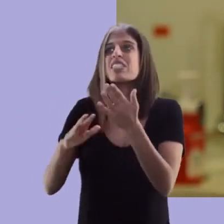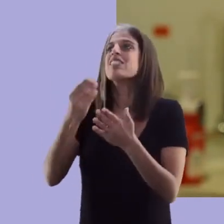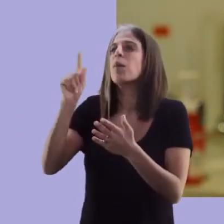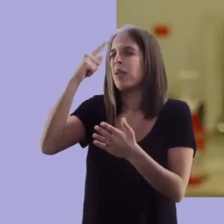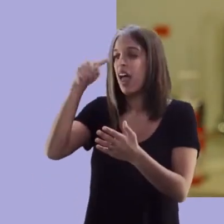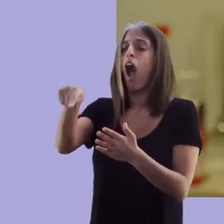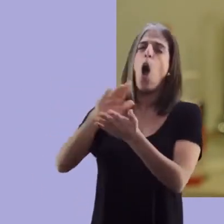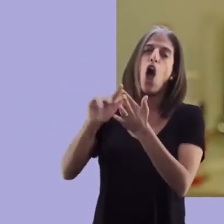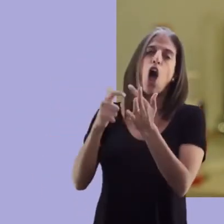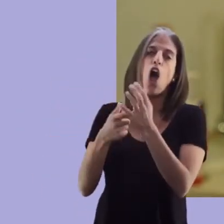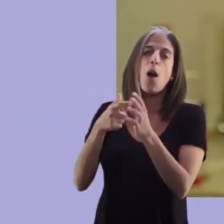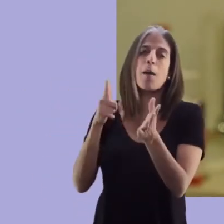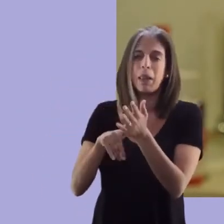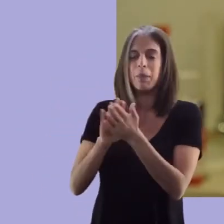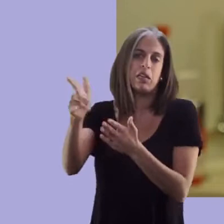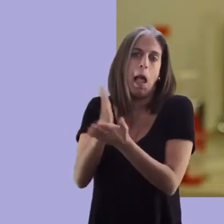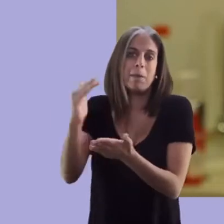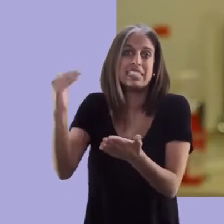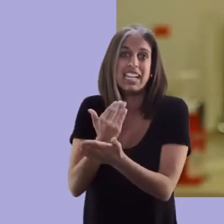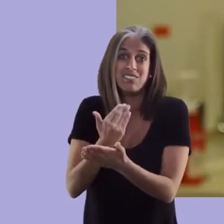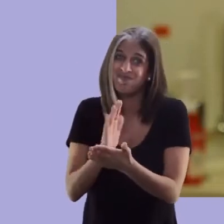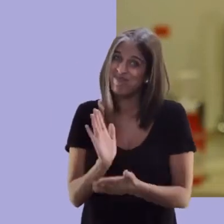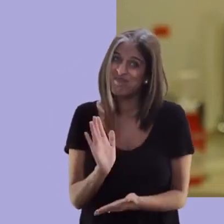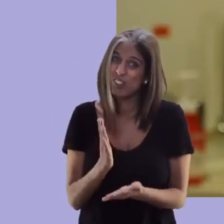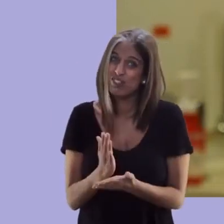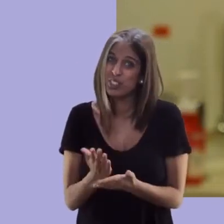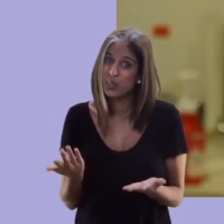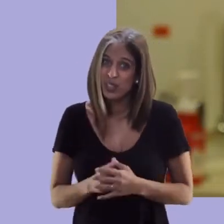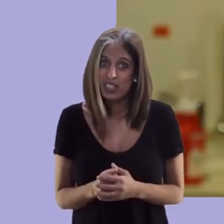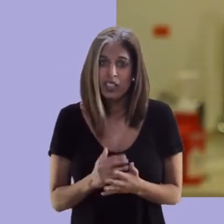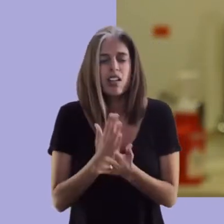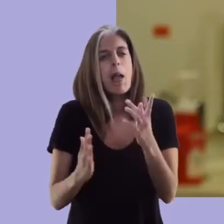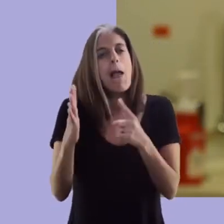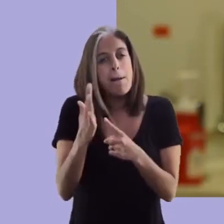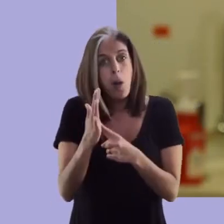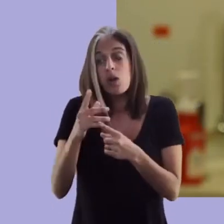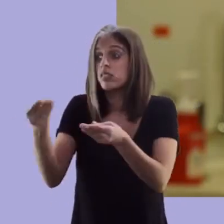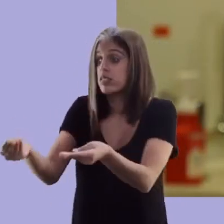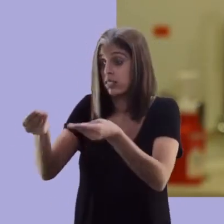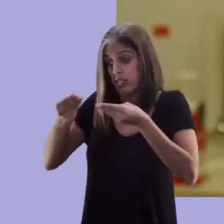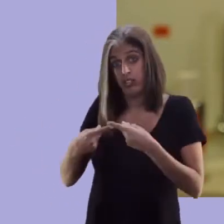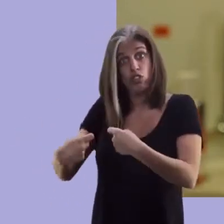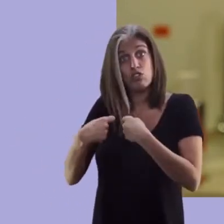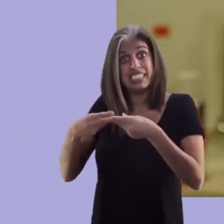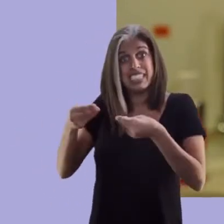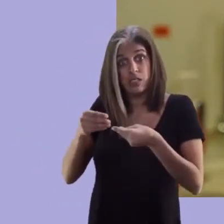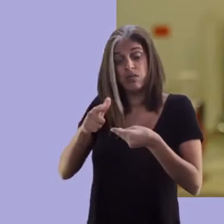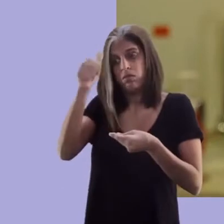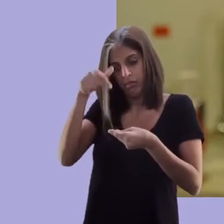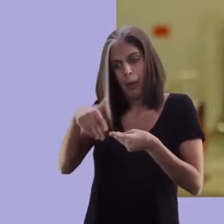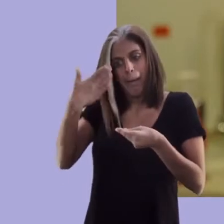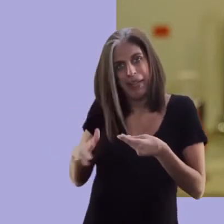therefore it's safe and that's not actually true, it's very important that something given is regulated and we know what's contained in it.